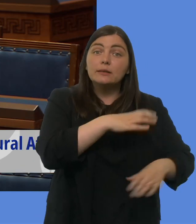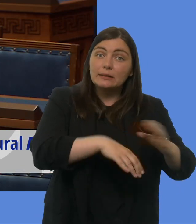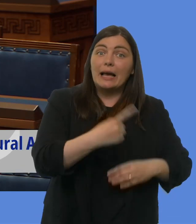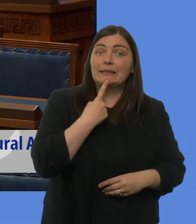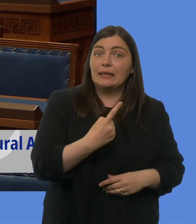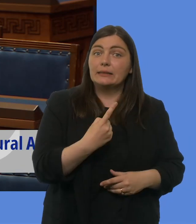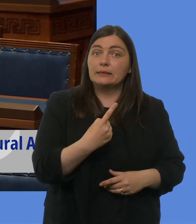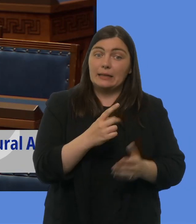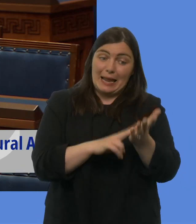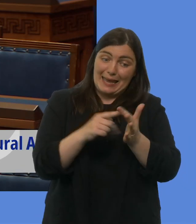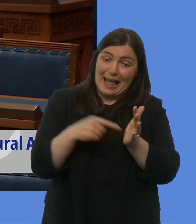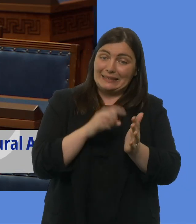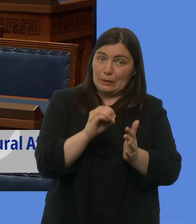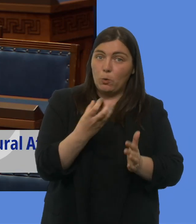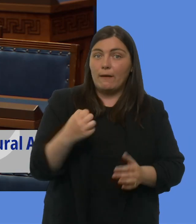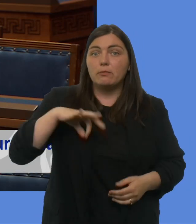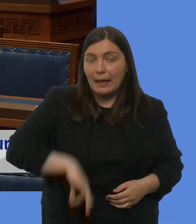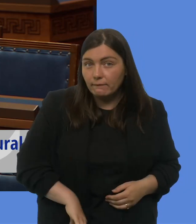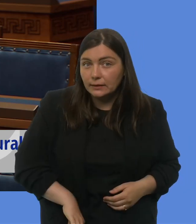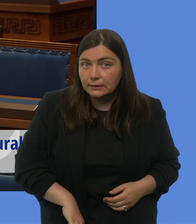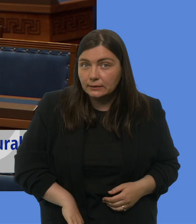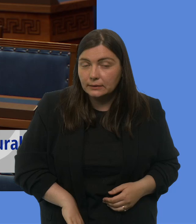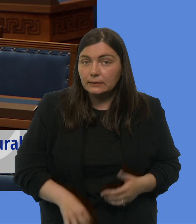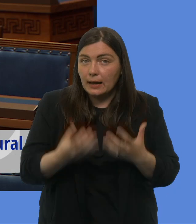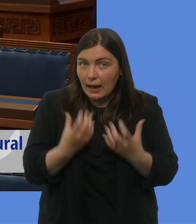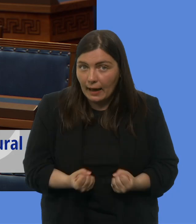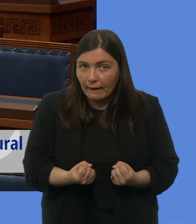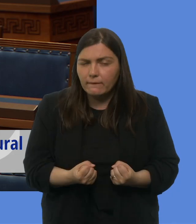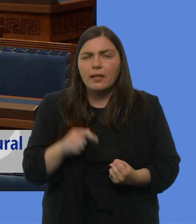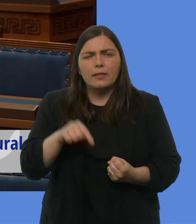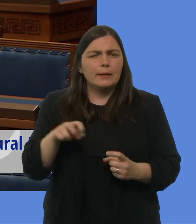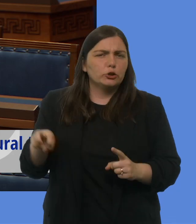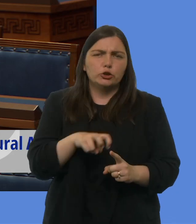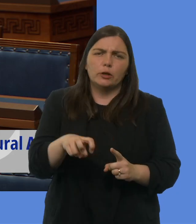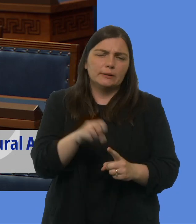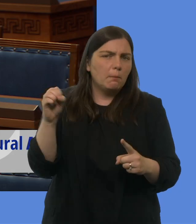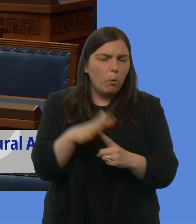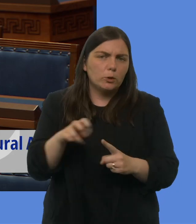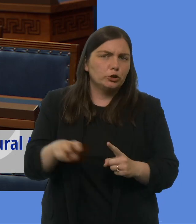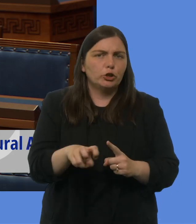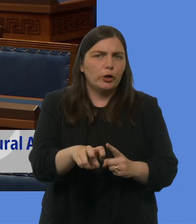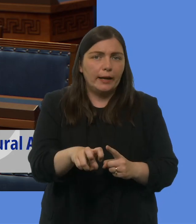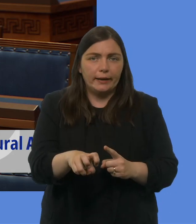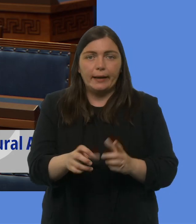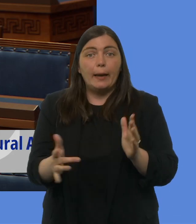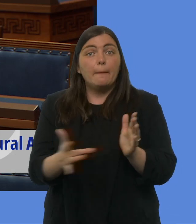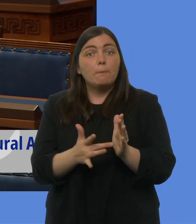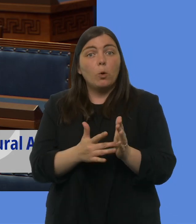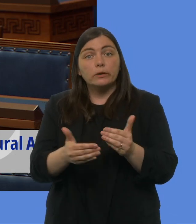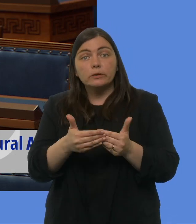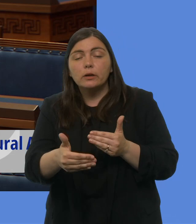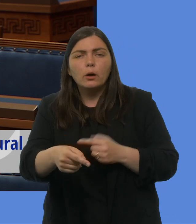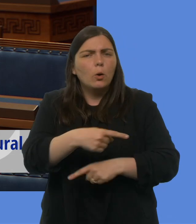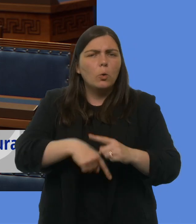security and lower bills. And it's important that we continue this journey so that we avoid situations where we continue to push